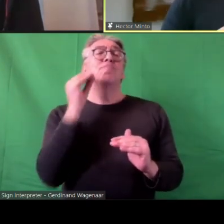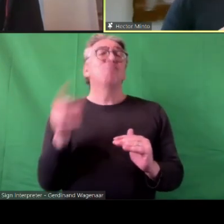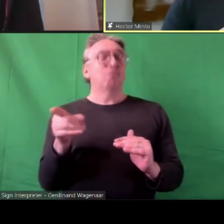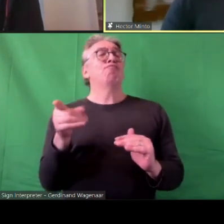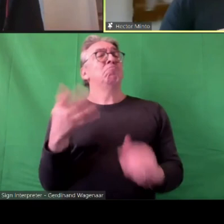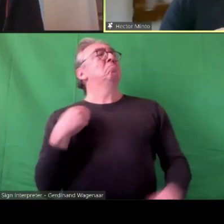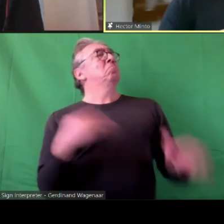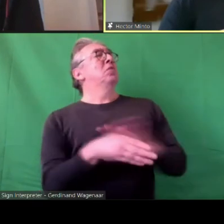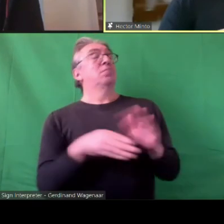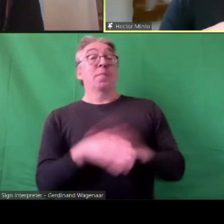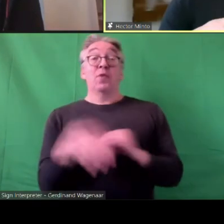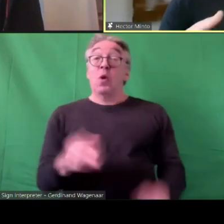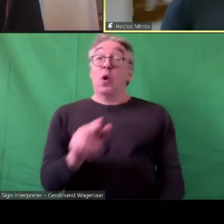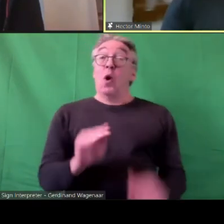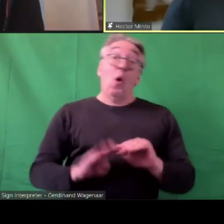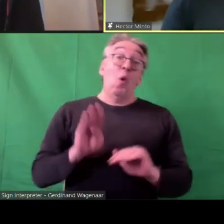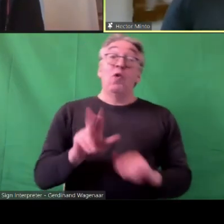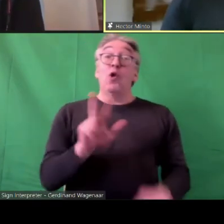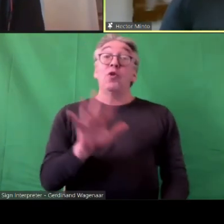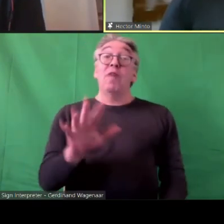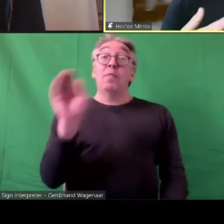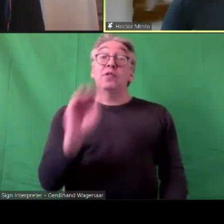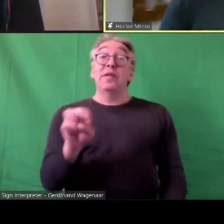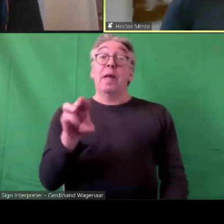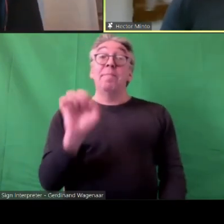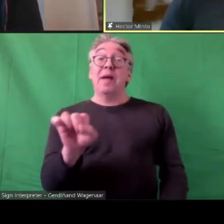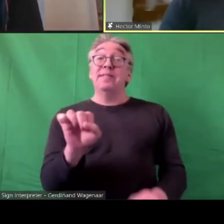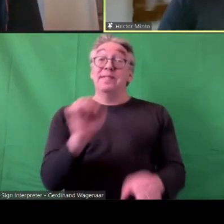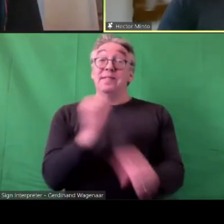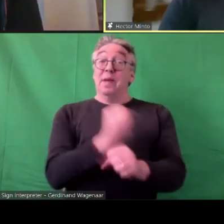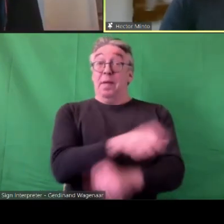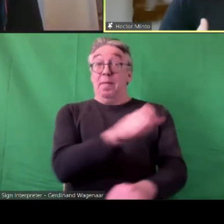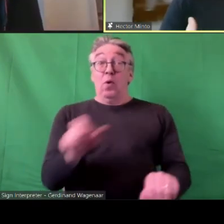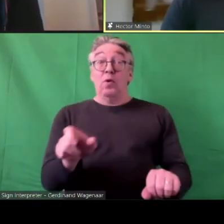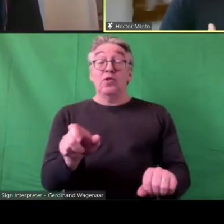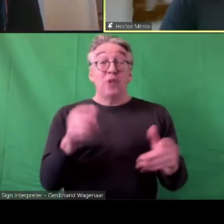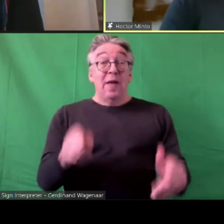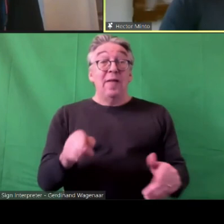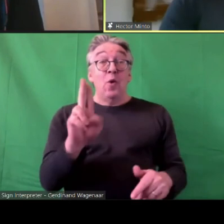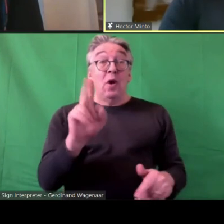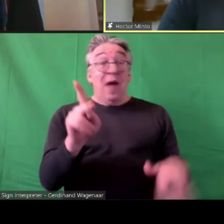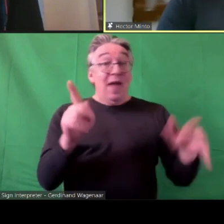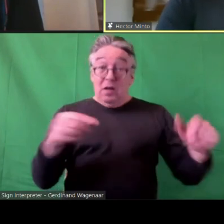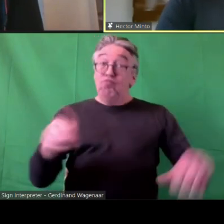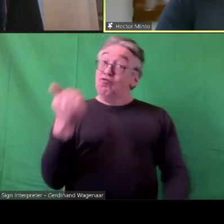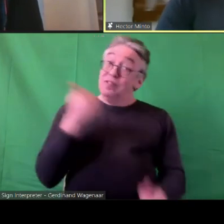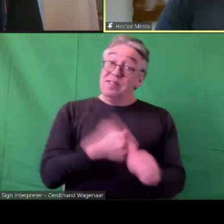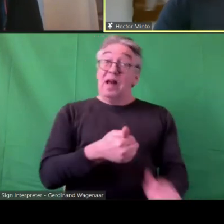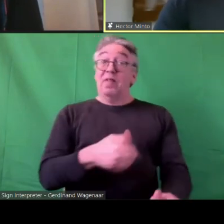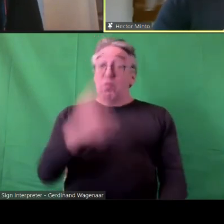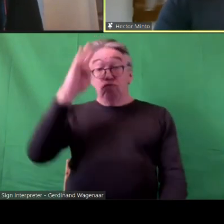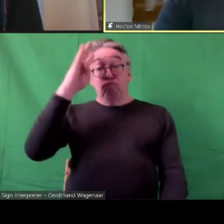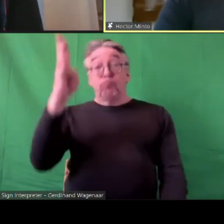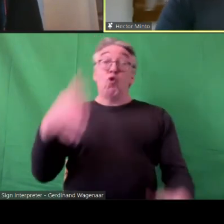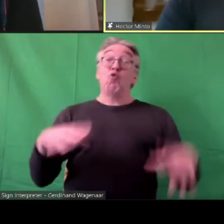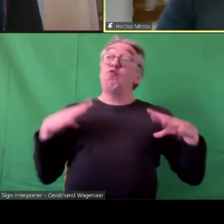UK employees have taken that voluntarily, because we have this culture of accessibility and very kind of clear visibility there. But we think we can move